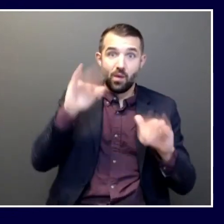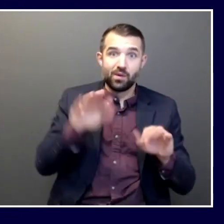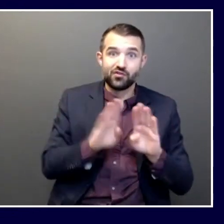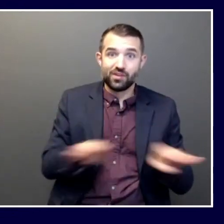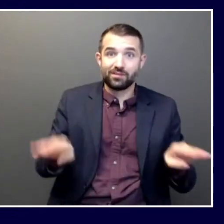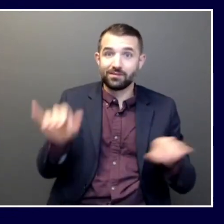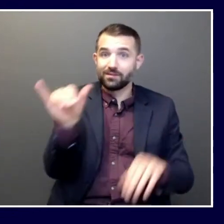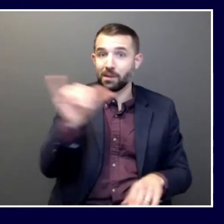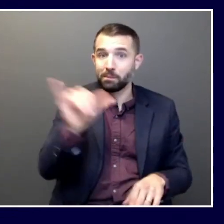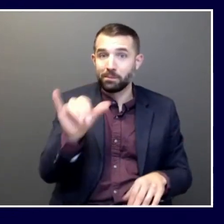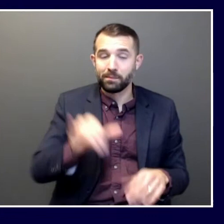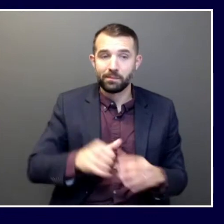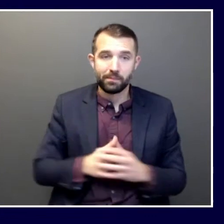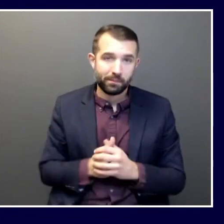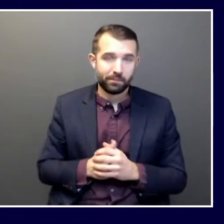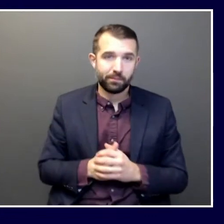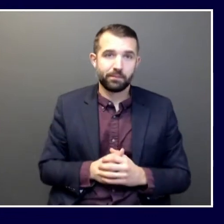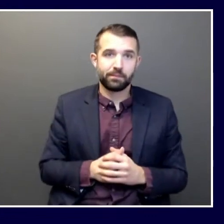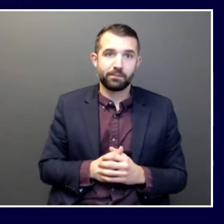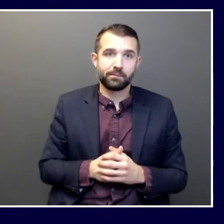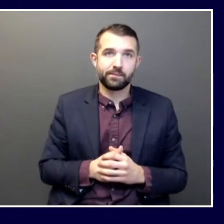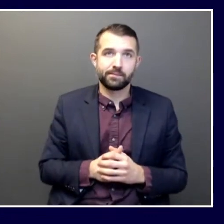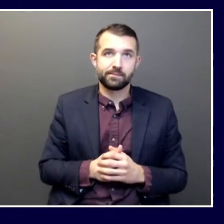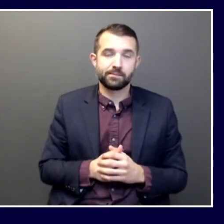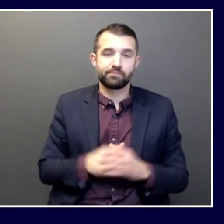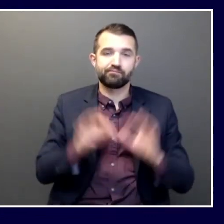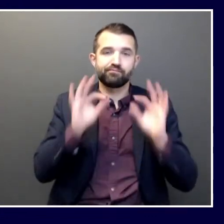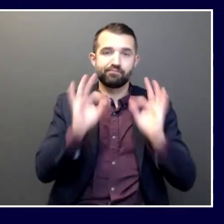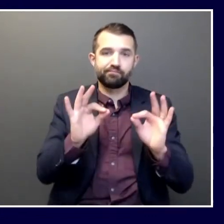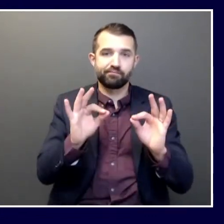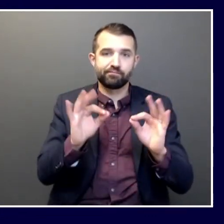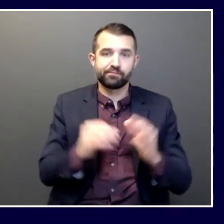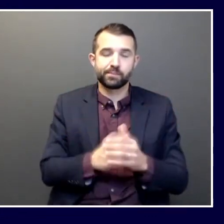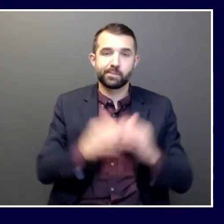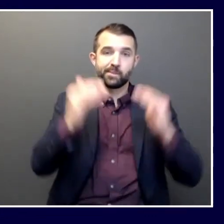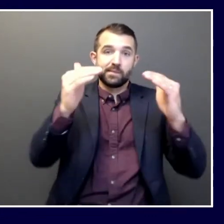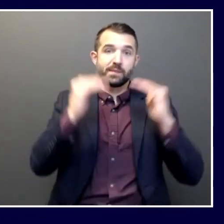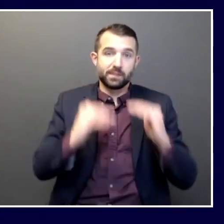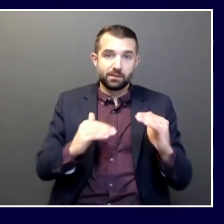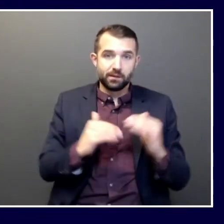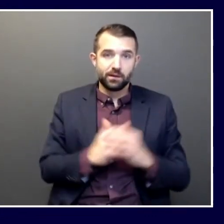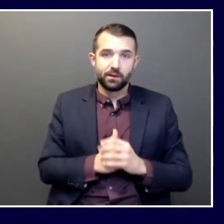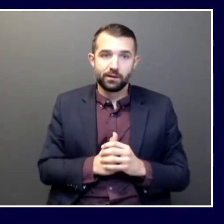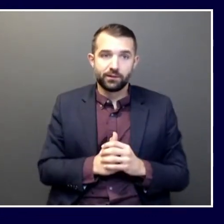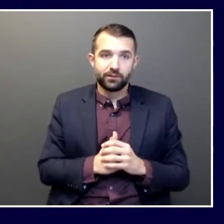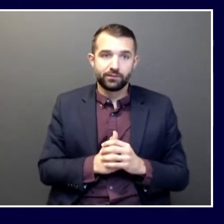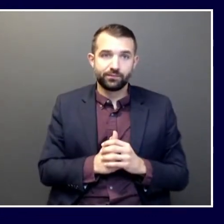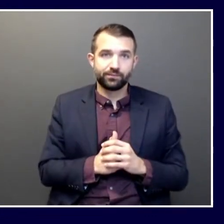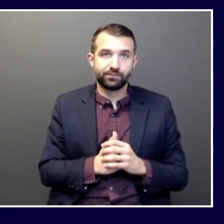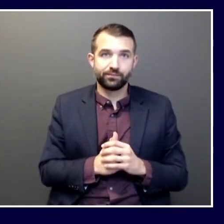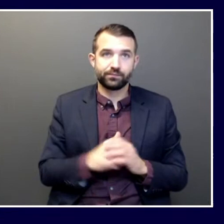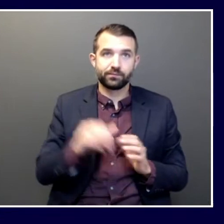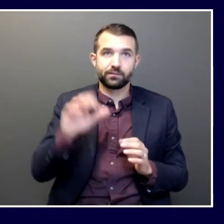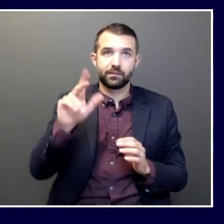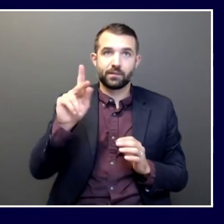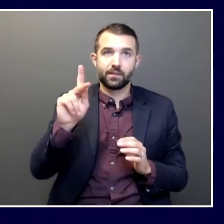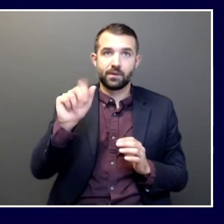vaccine. Thank you so much. Thanks, David. Let me go to Catherine from the Maine Wire.